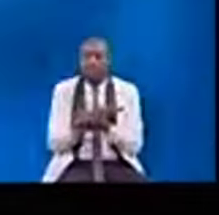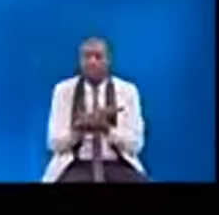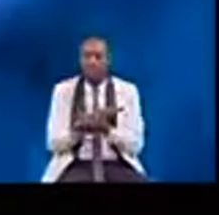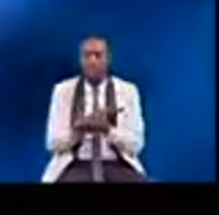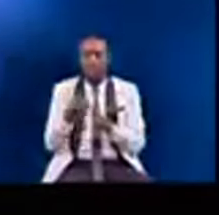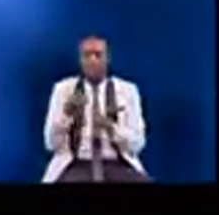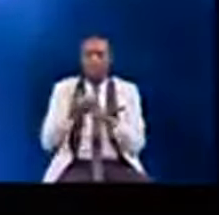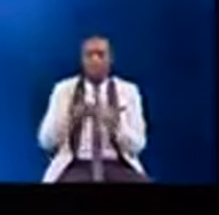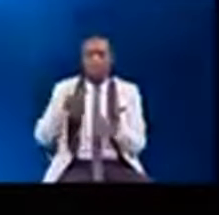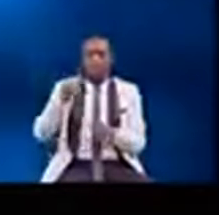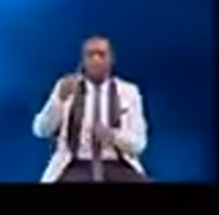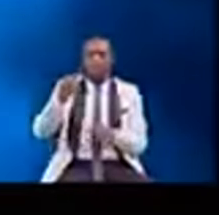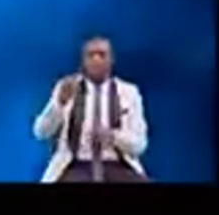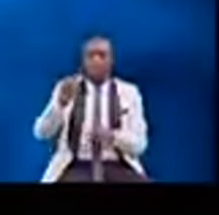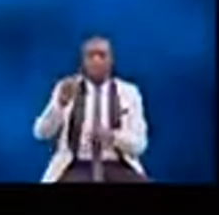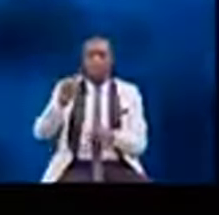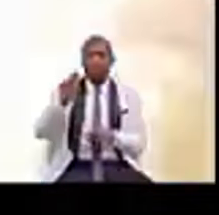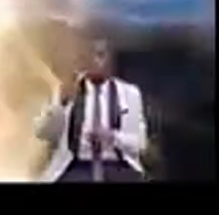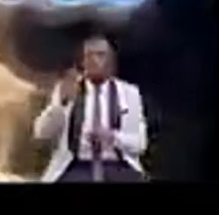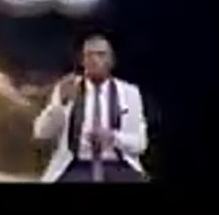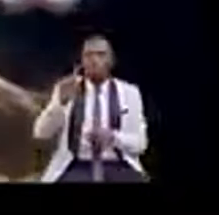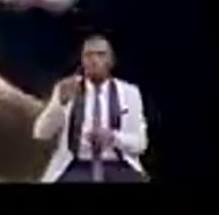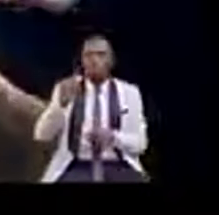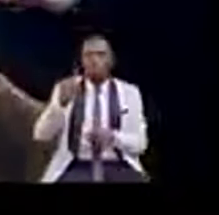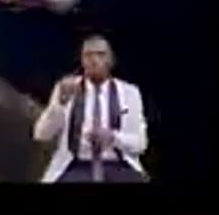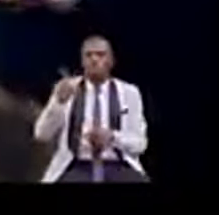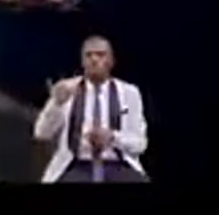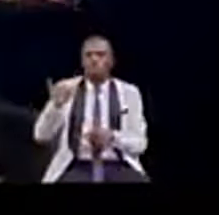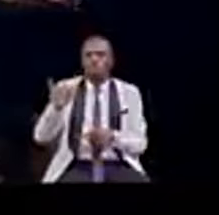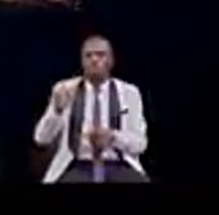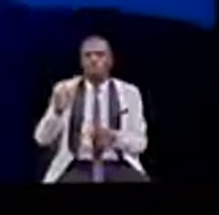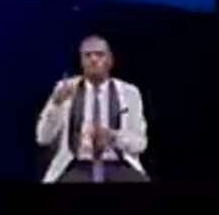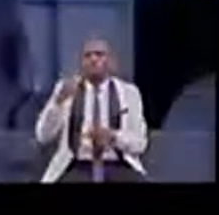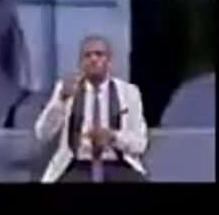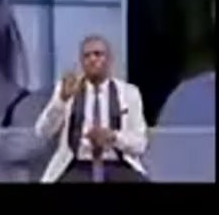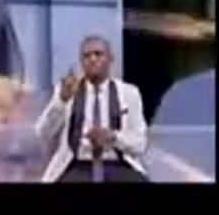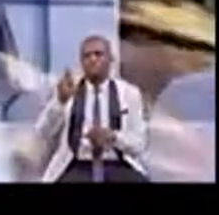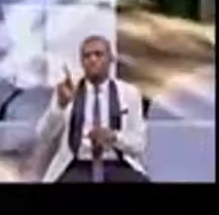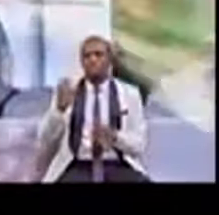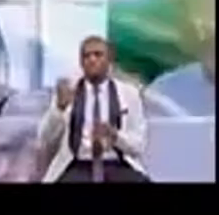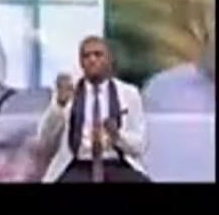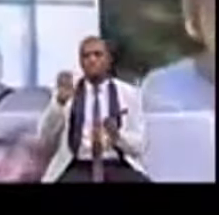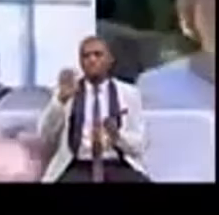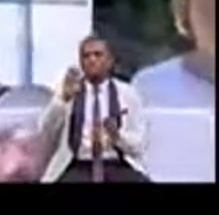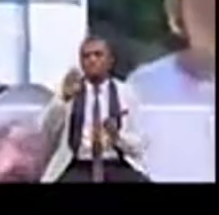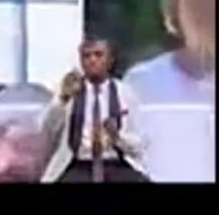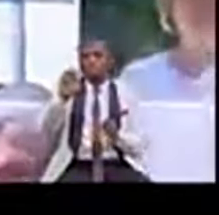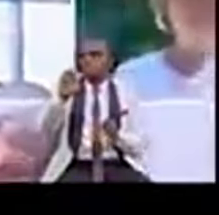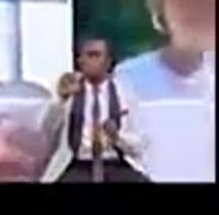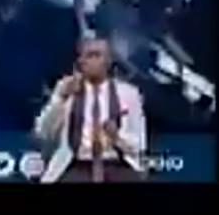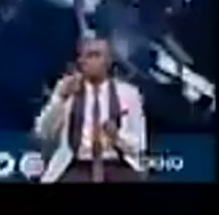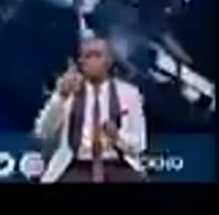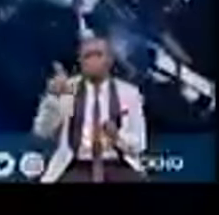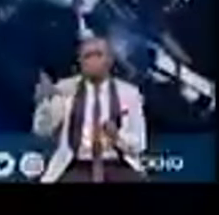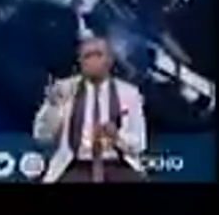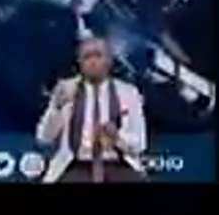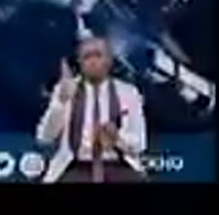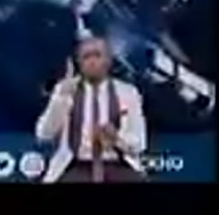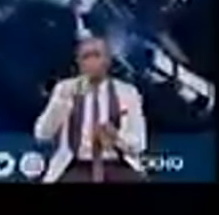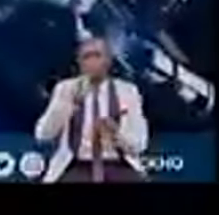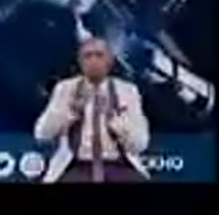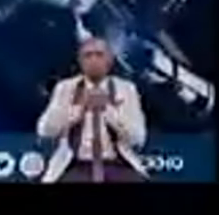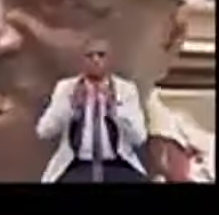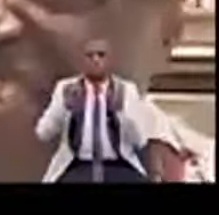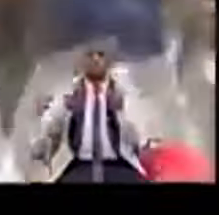now he comes, he regenerates us, he makes us righteous, and he reforms